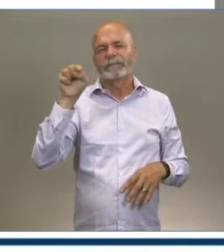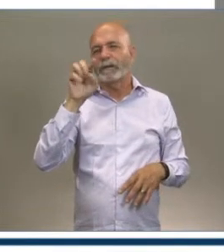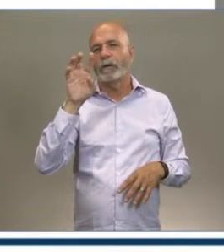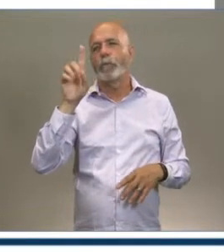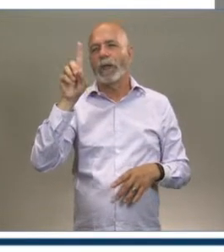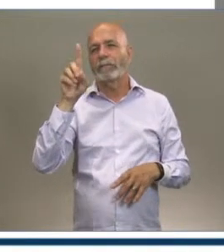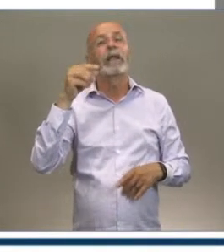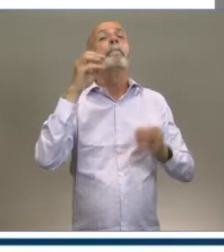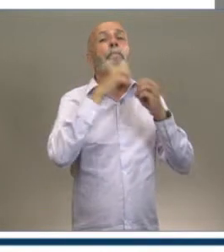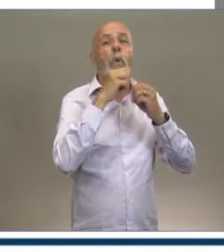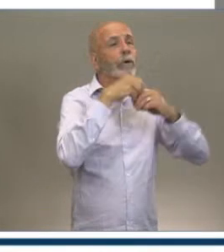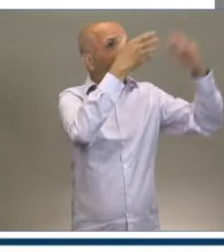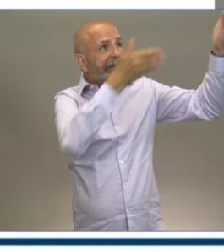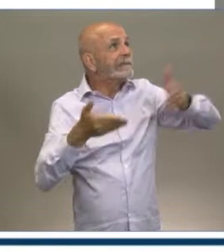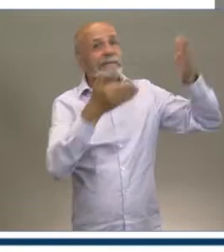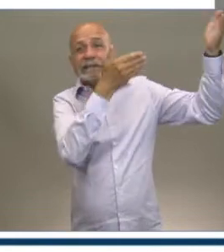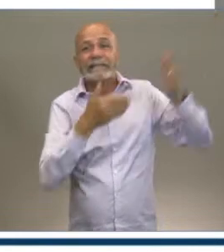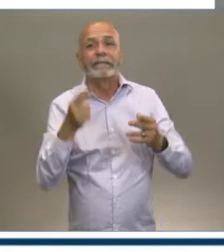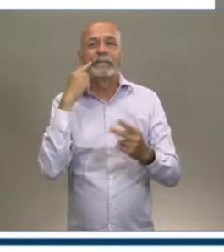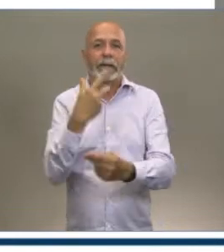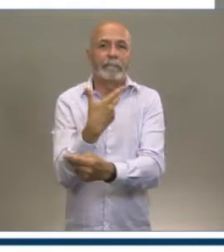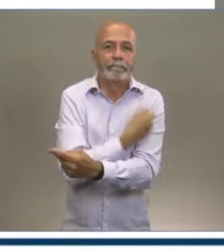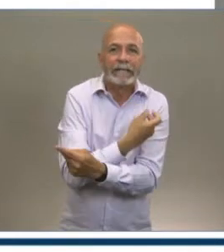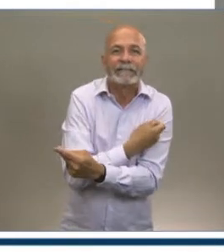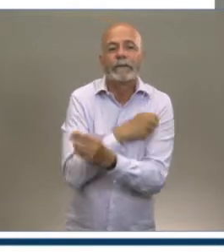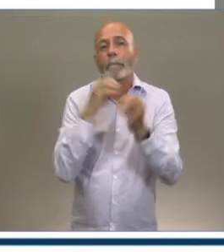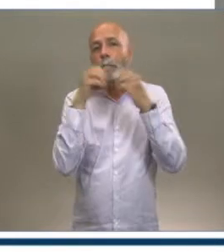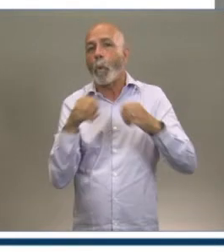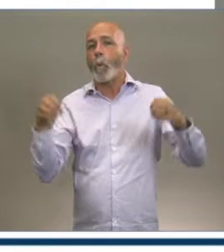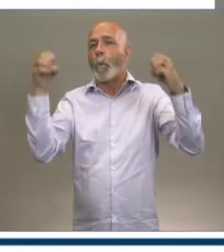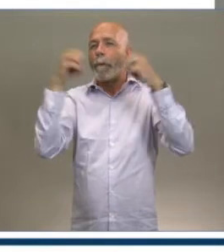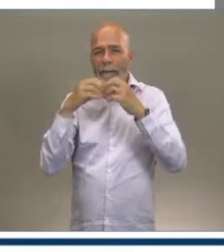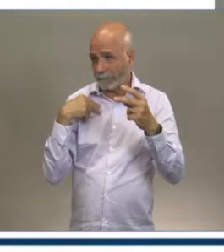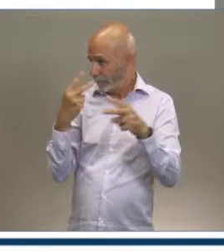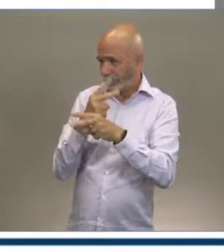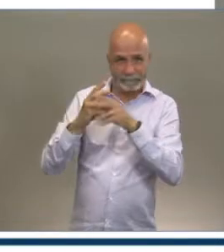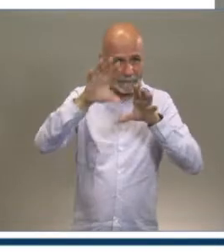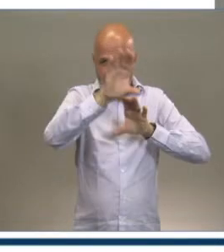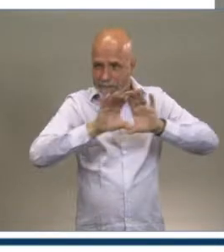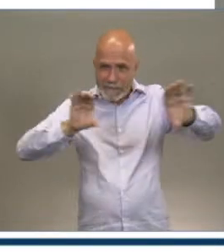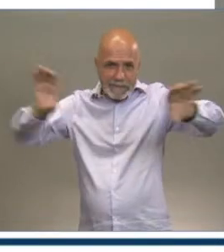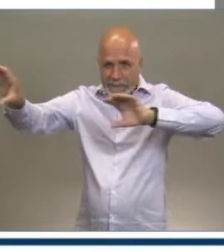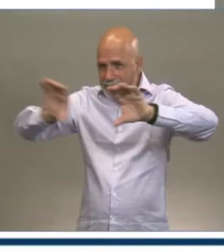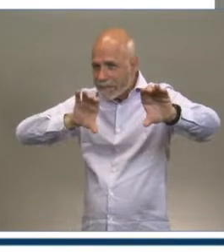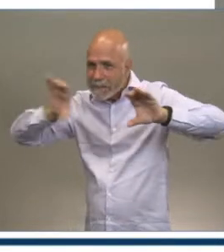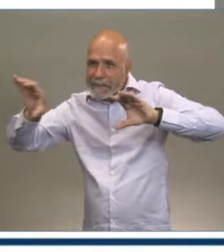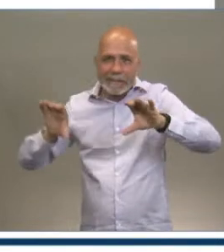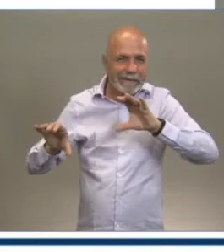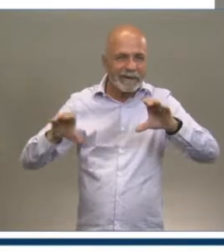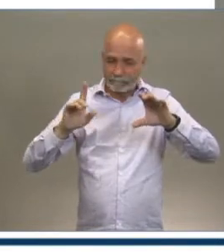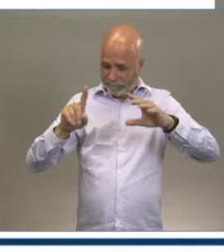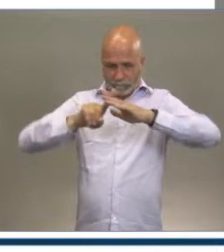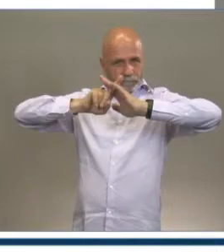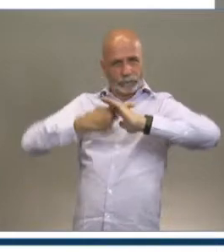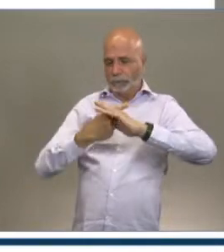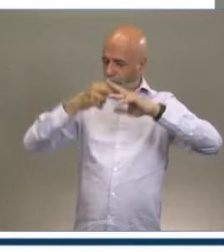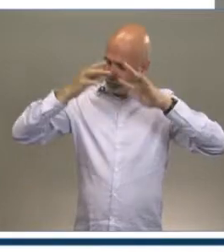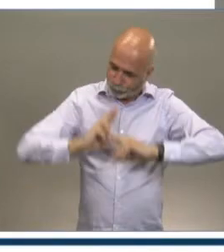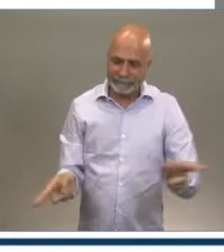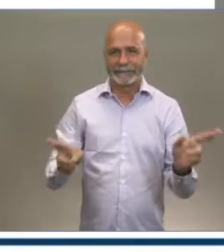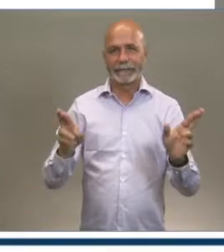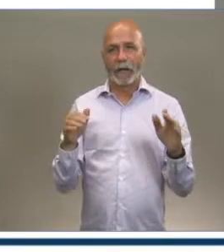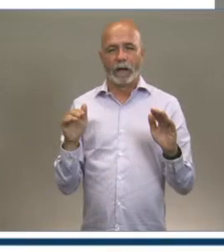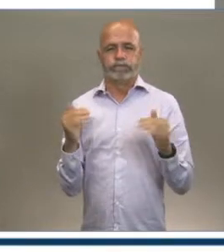flexibly. We took the time to get good, and then we've gotten fast. And we're gearing up to do the same for